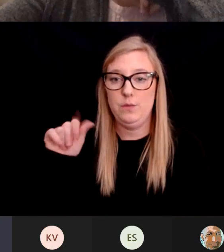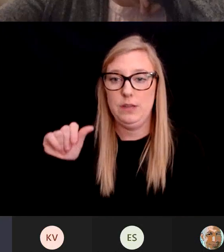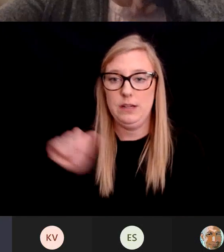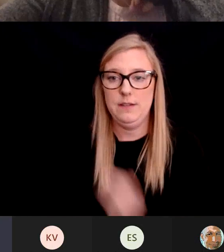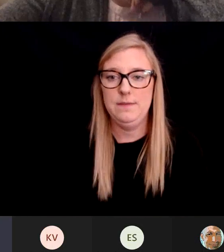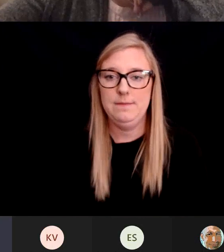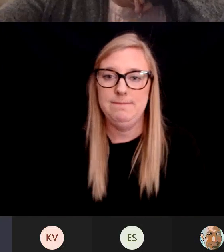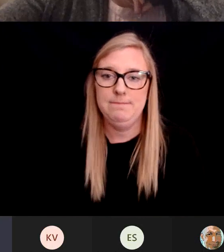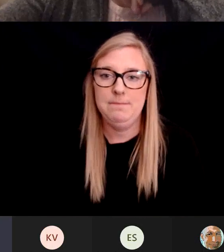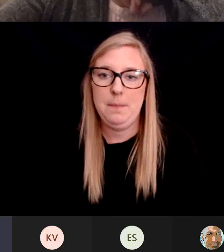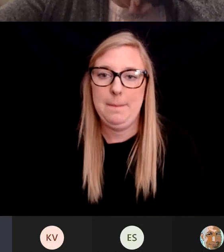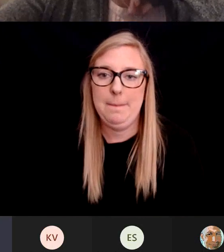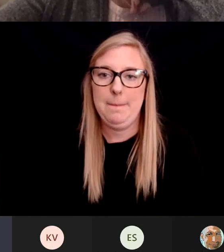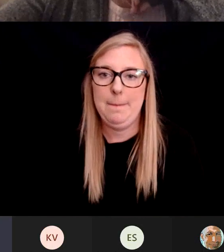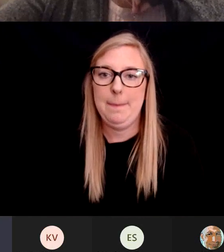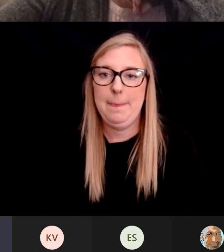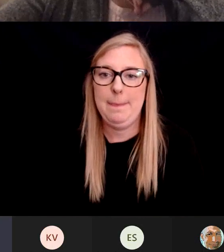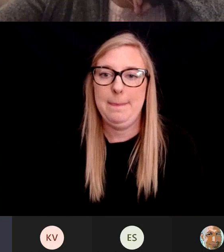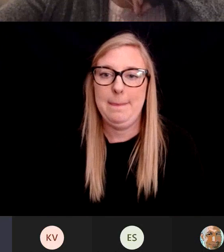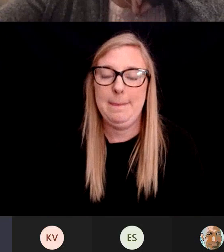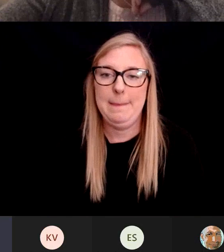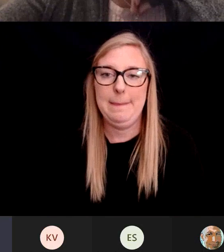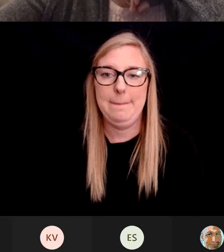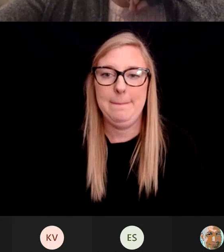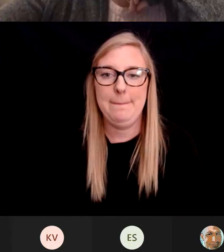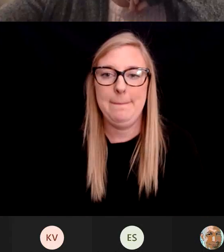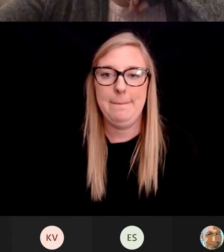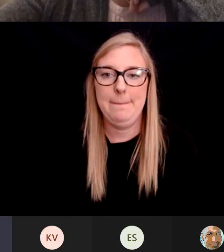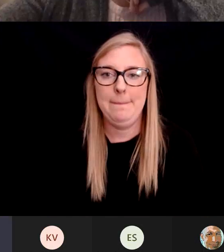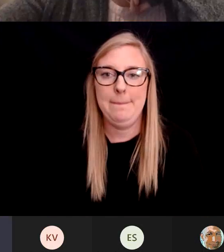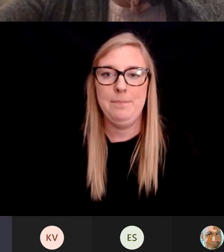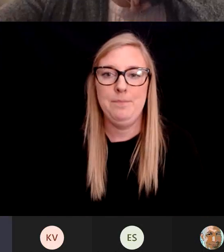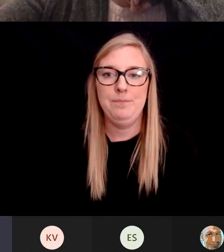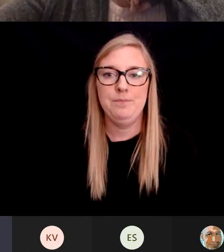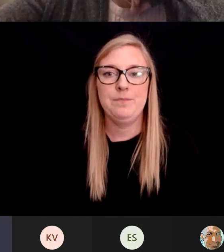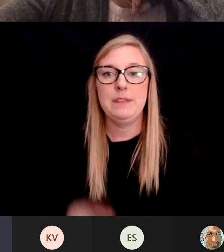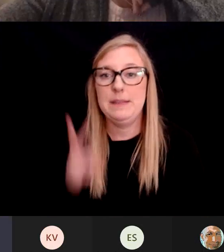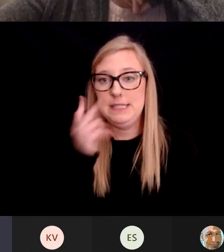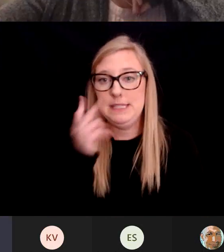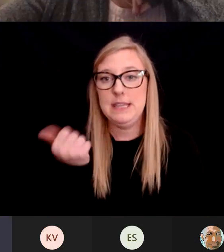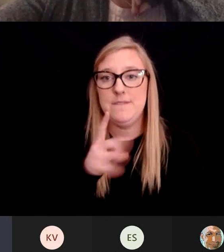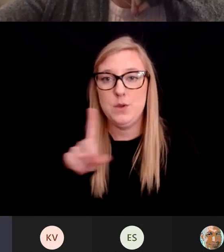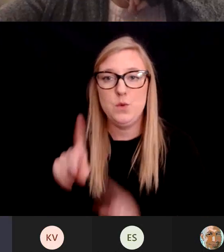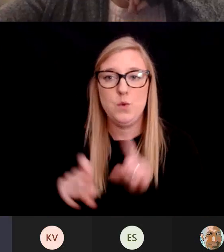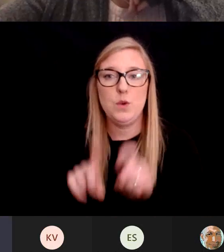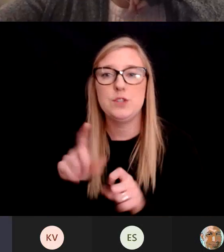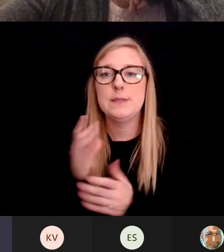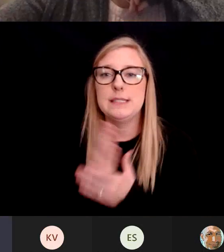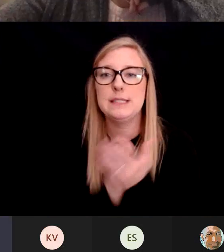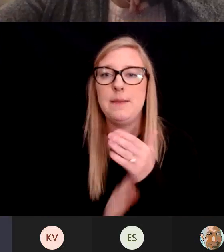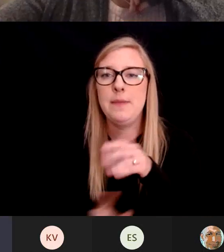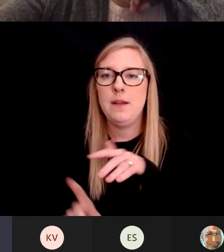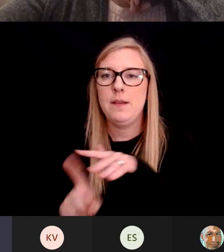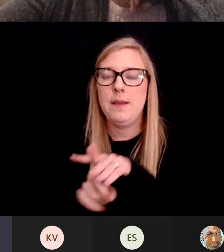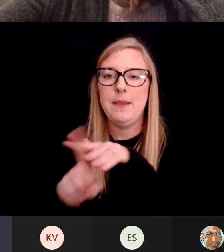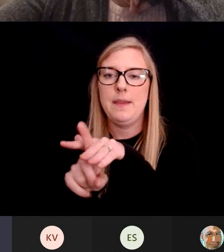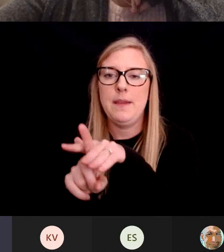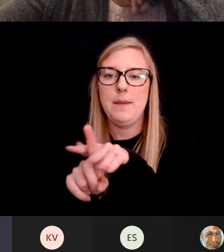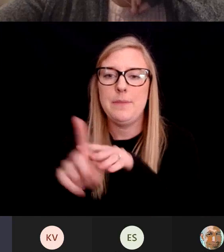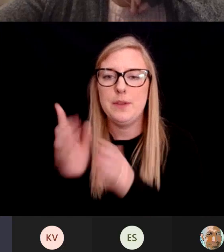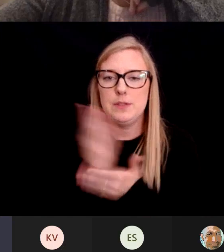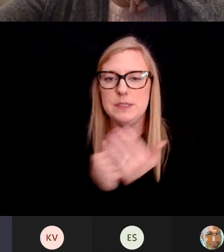And then we have quite a few questions, but a couple that are coming up is there are questions about